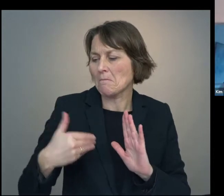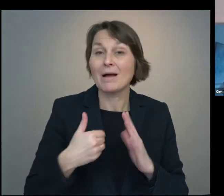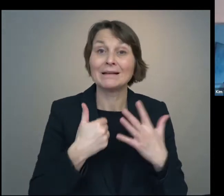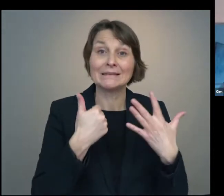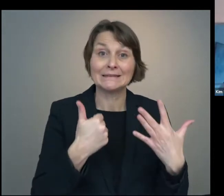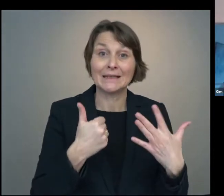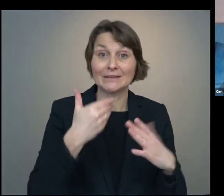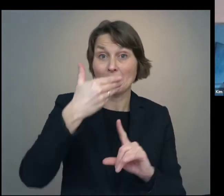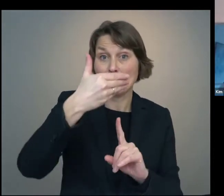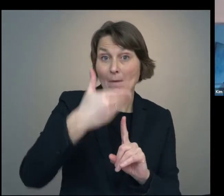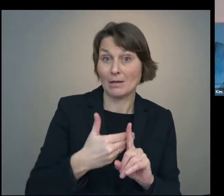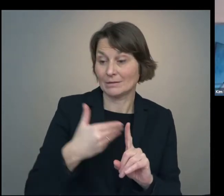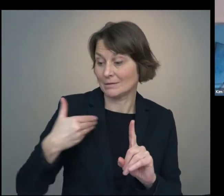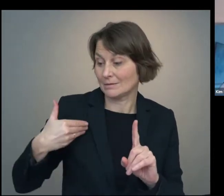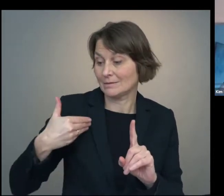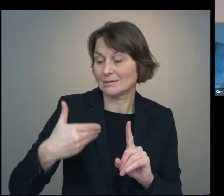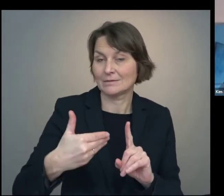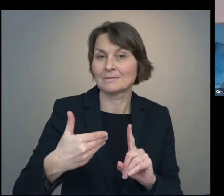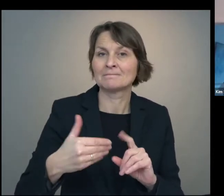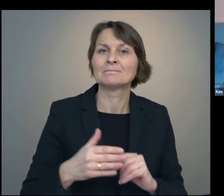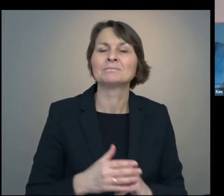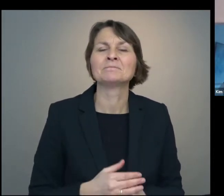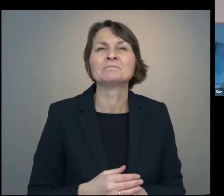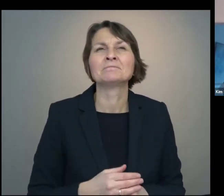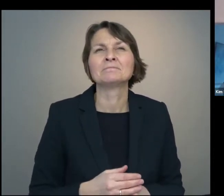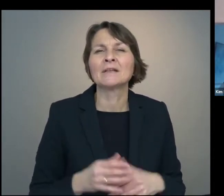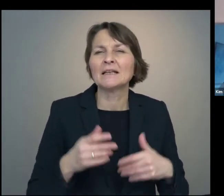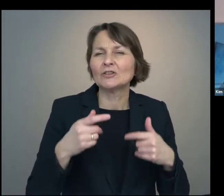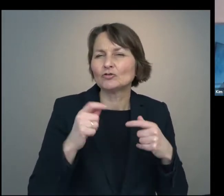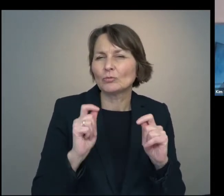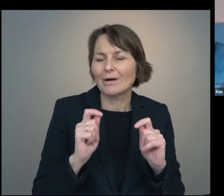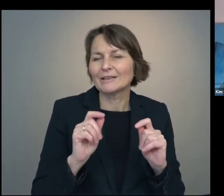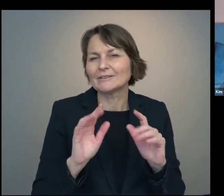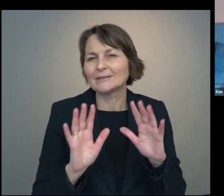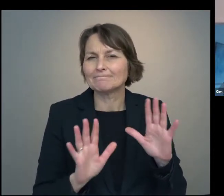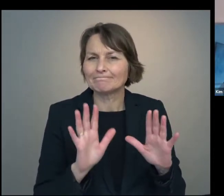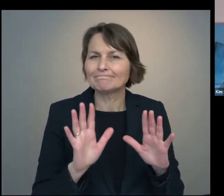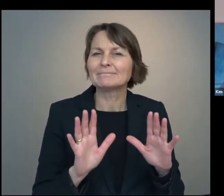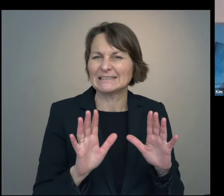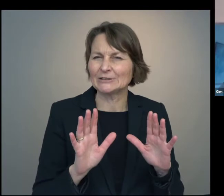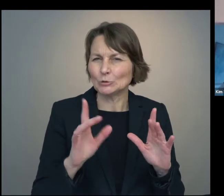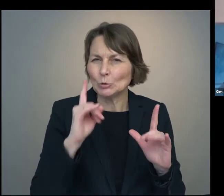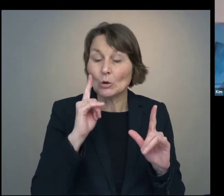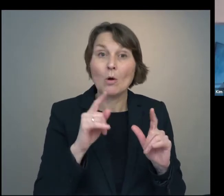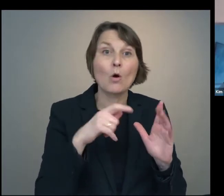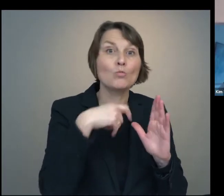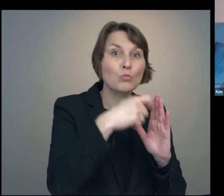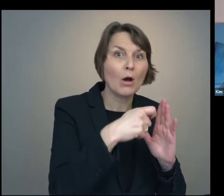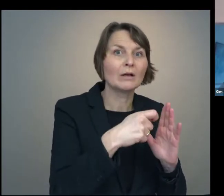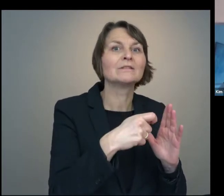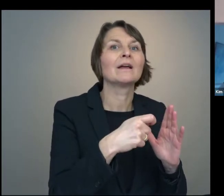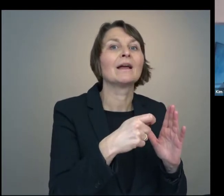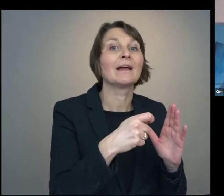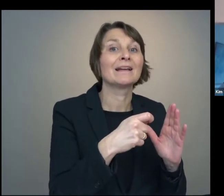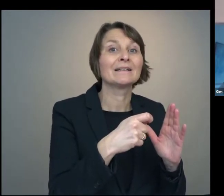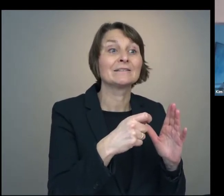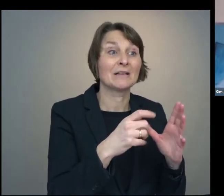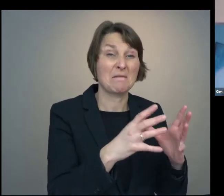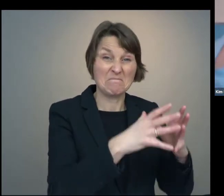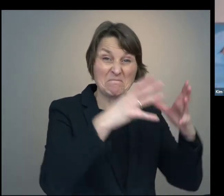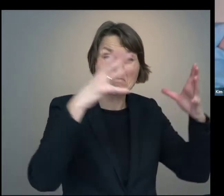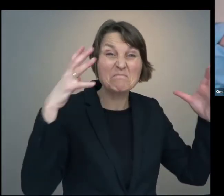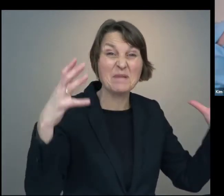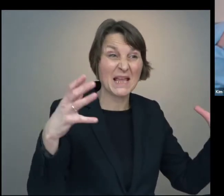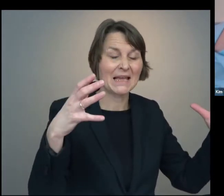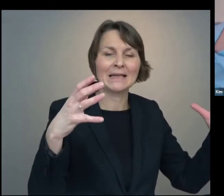last 6 months, is try to lock some of these larger projects, break